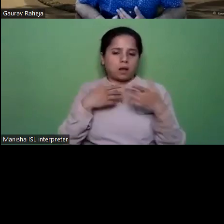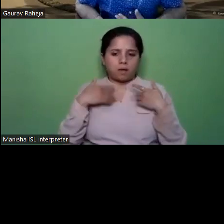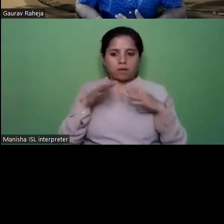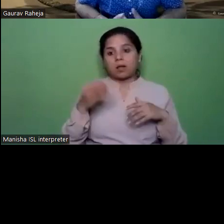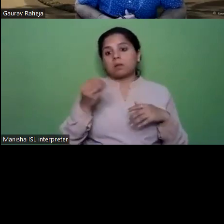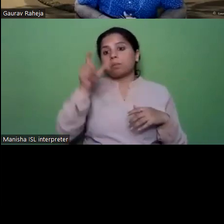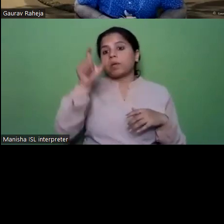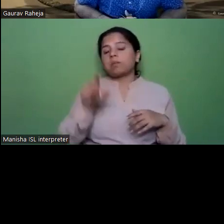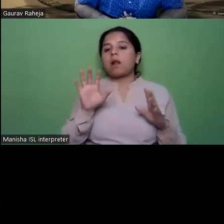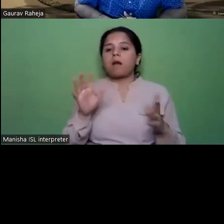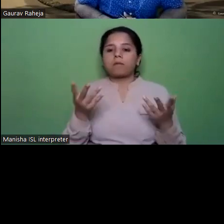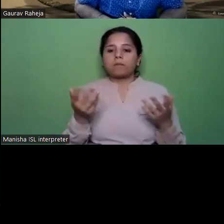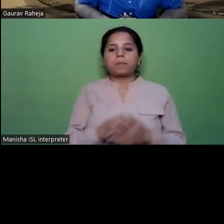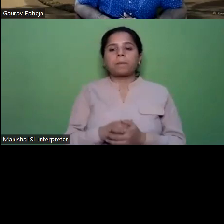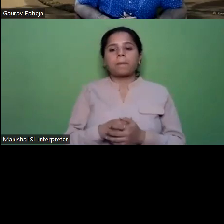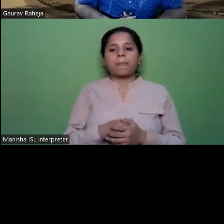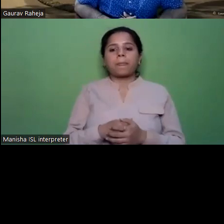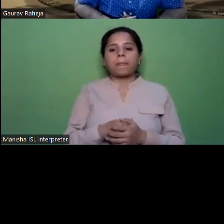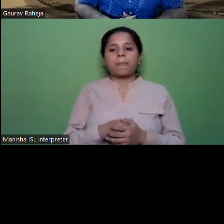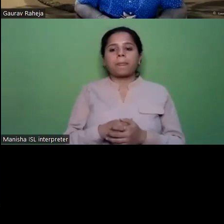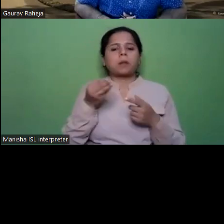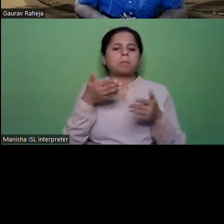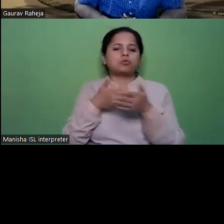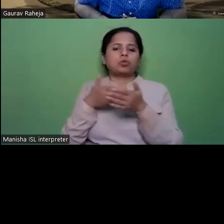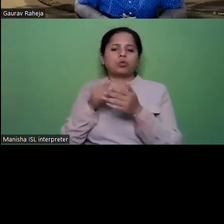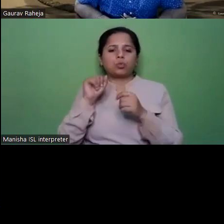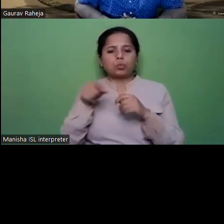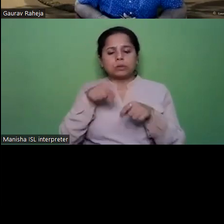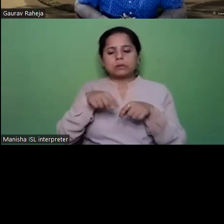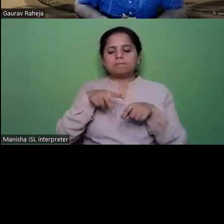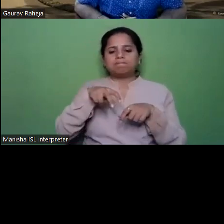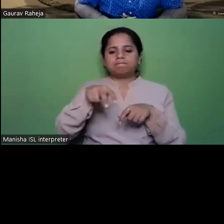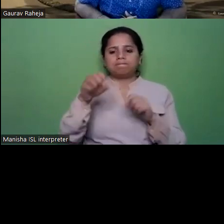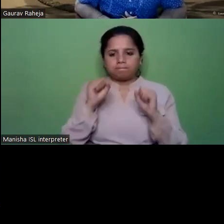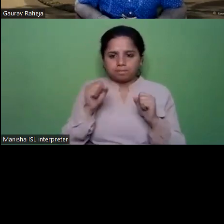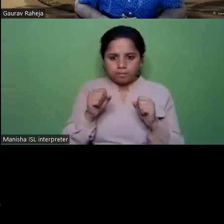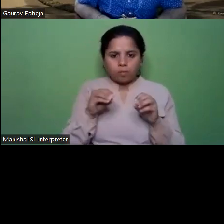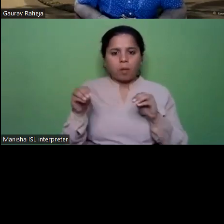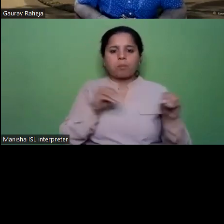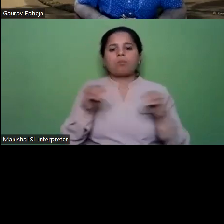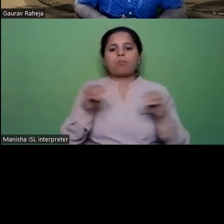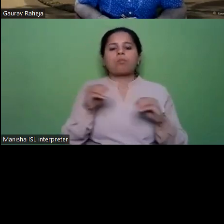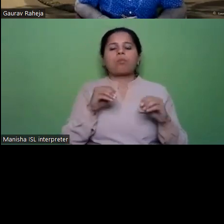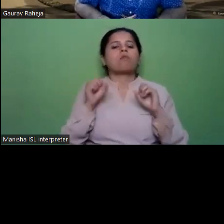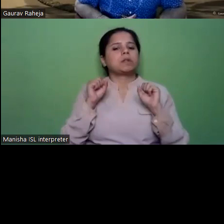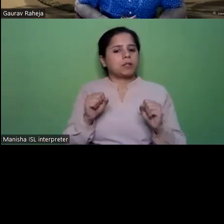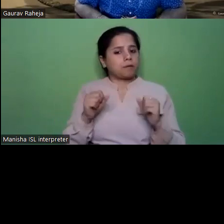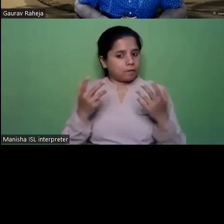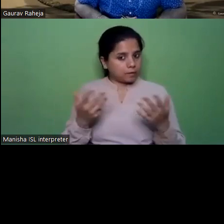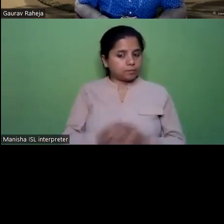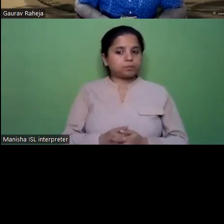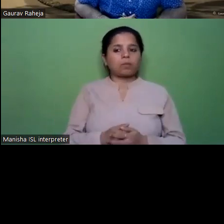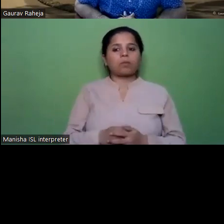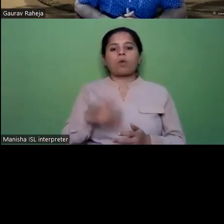has acquired a certain challenge, functional limitations because of mobility, because of